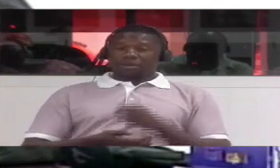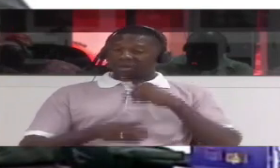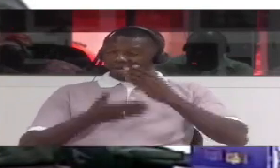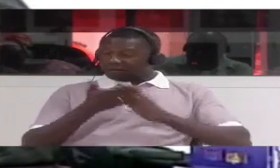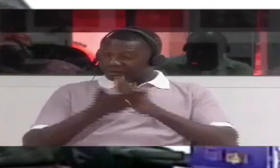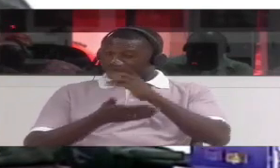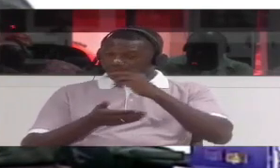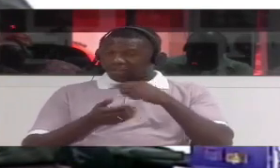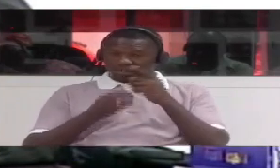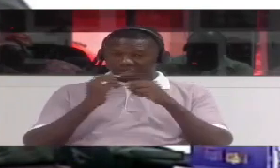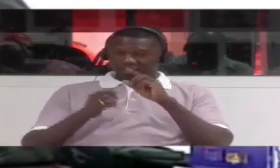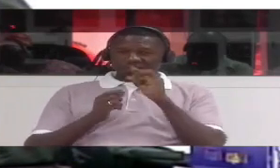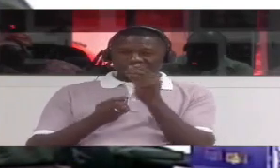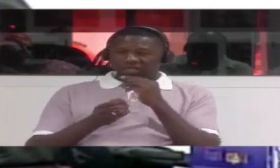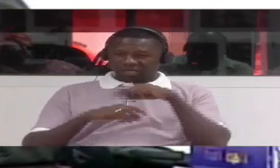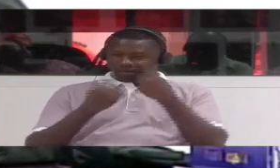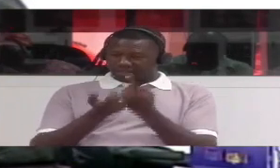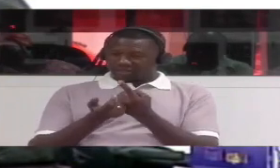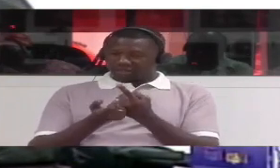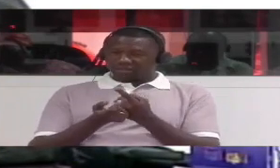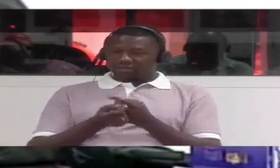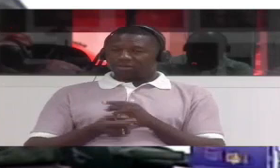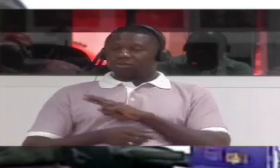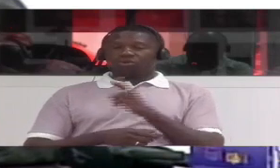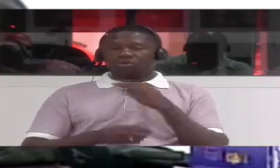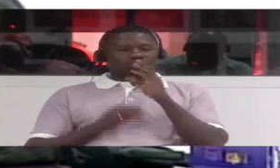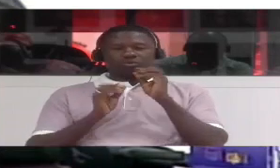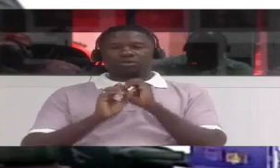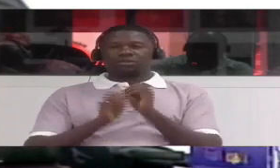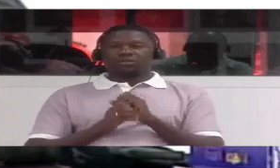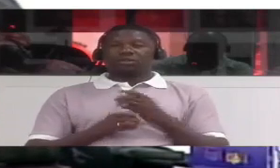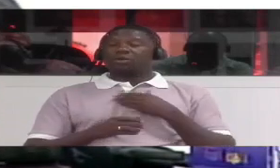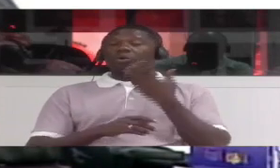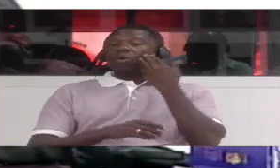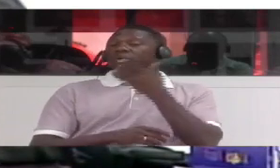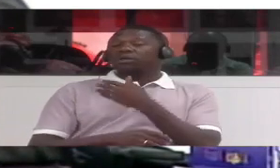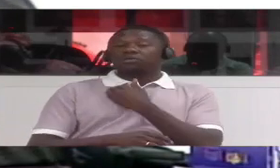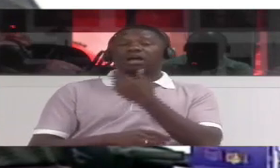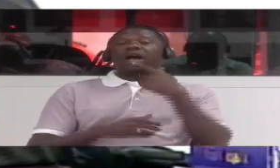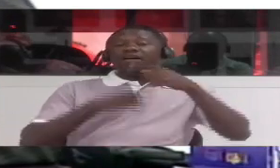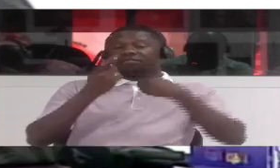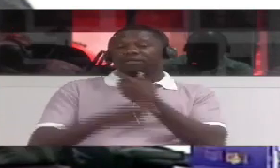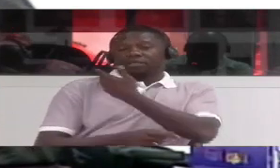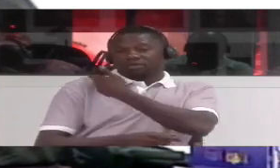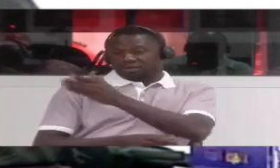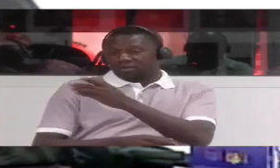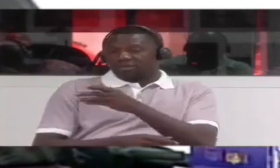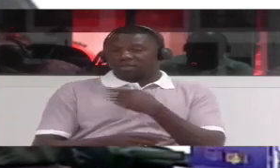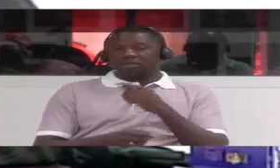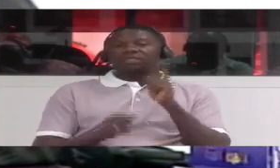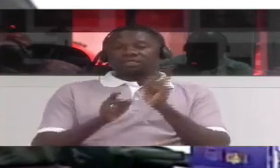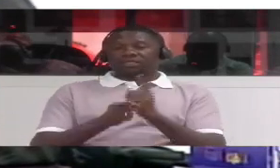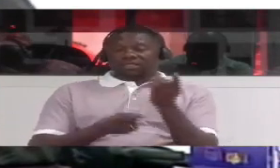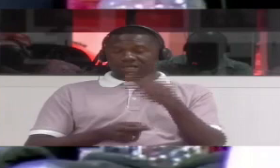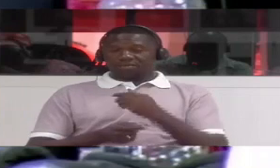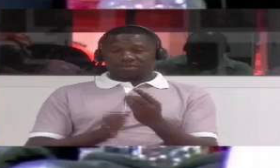word throughout until after when I was about to be released. That was the time he came and directly addressed me. But he could visibly